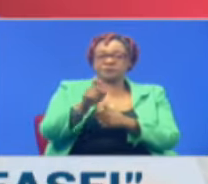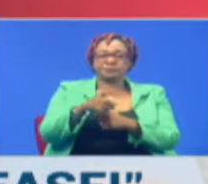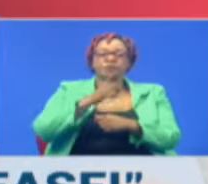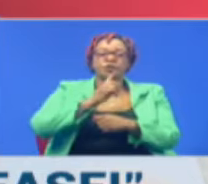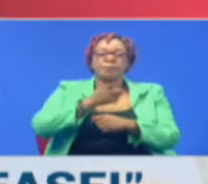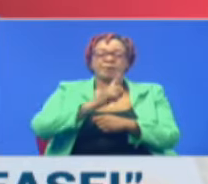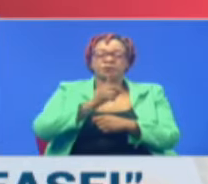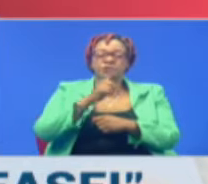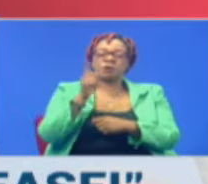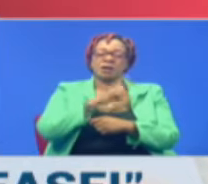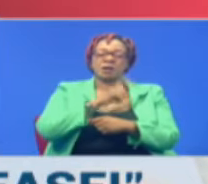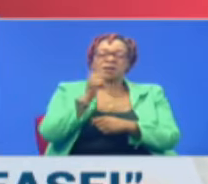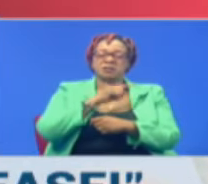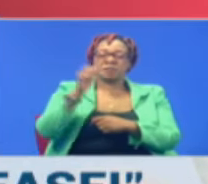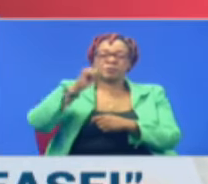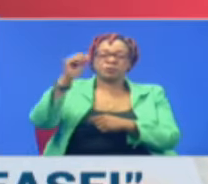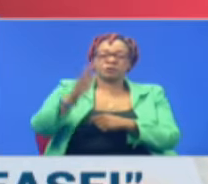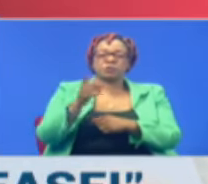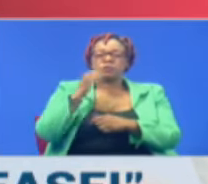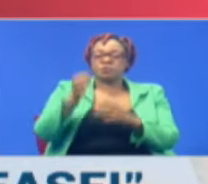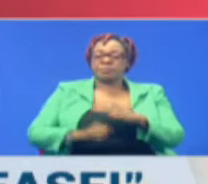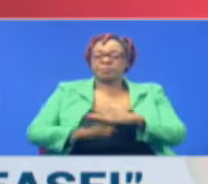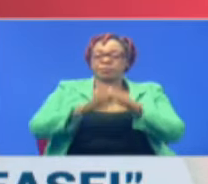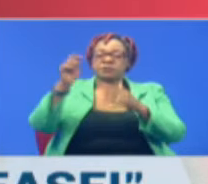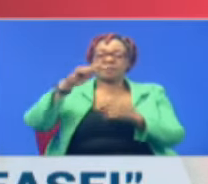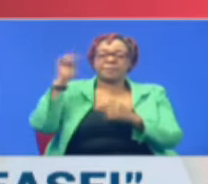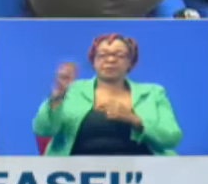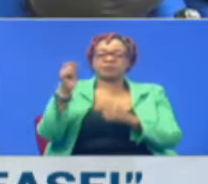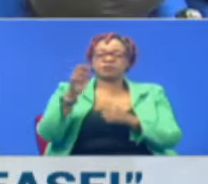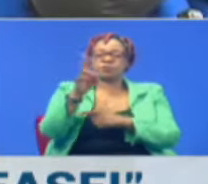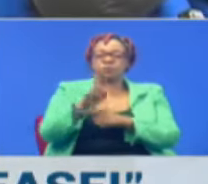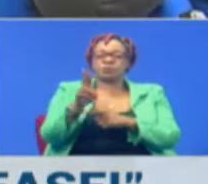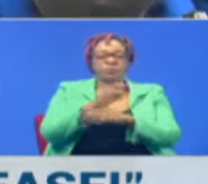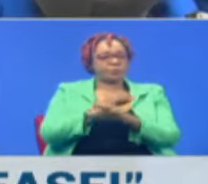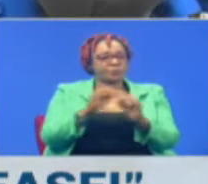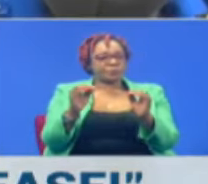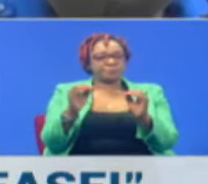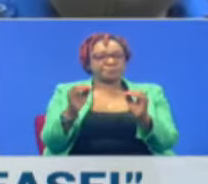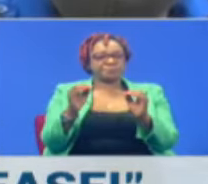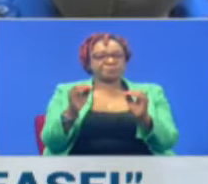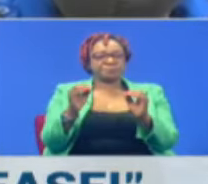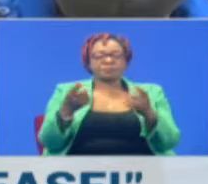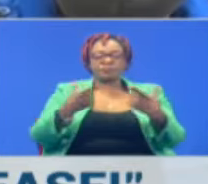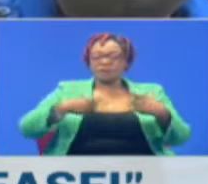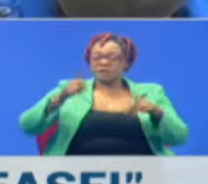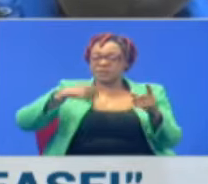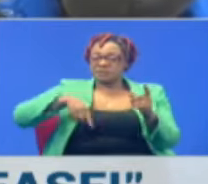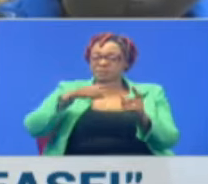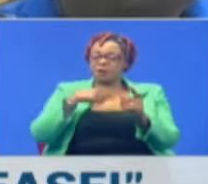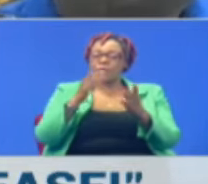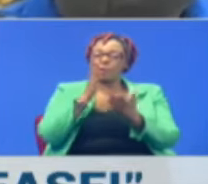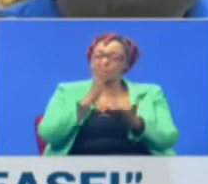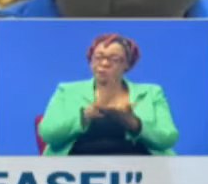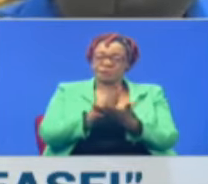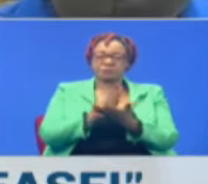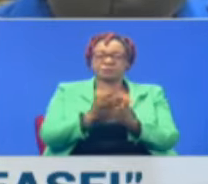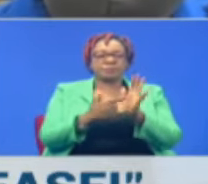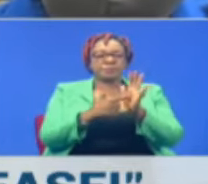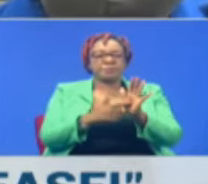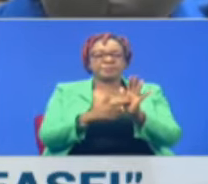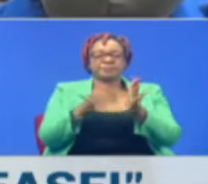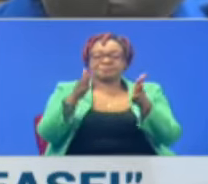who have not been supportive of President Uhuru Kenyatta's political direction. Let's be honest, isn't it? Let's say somebody commits a